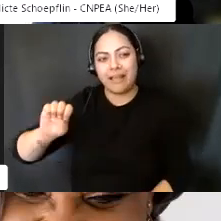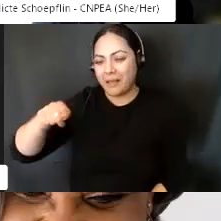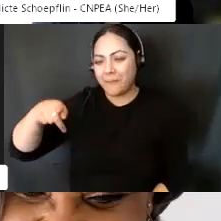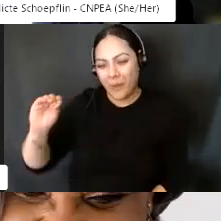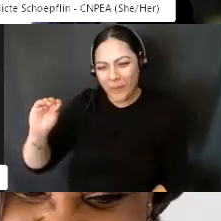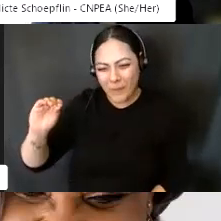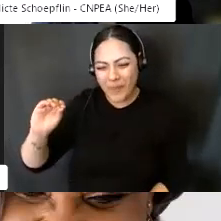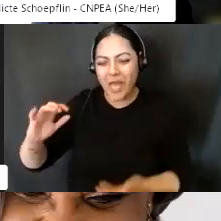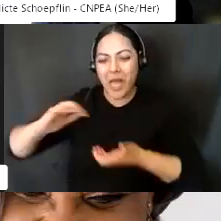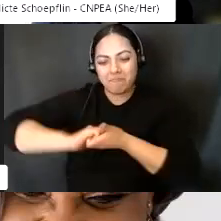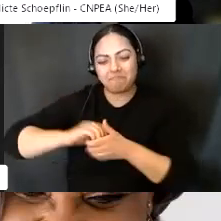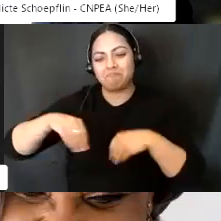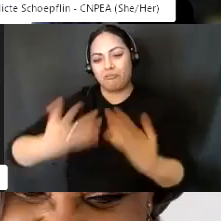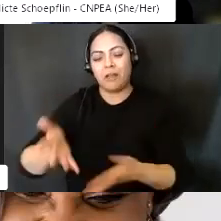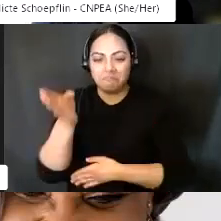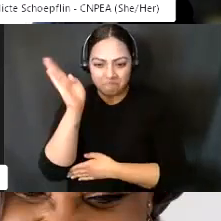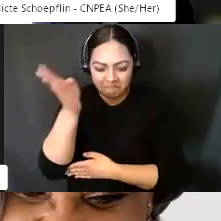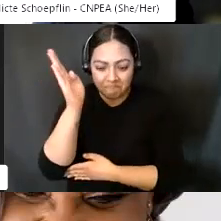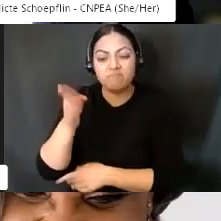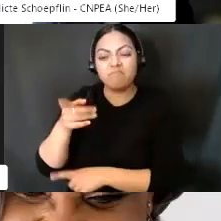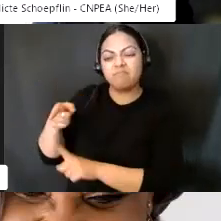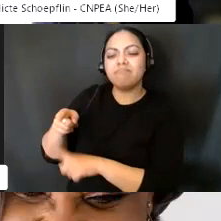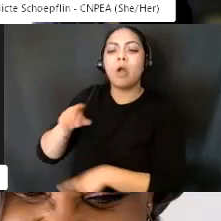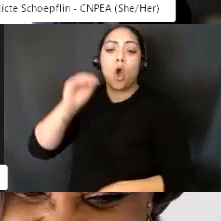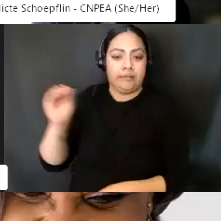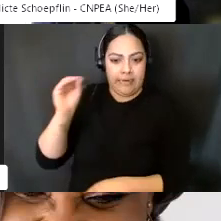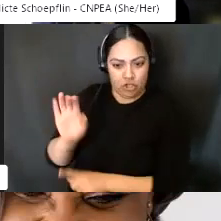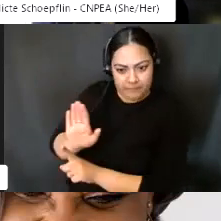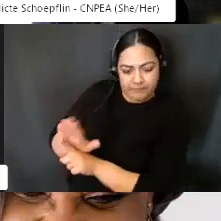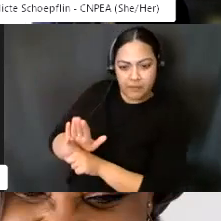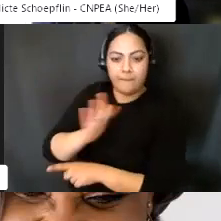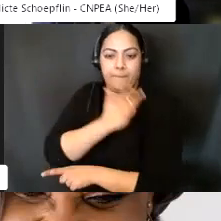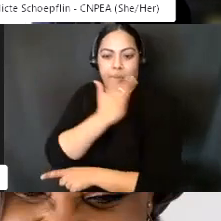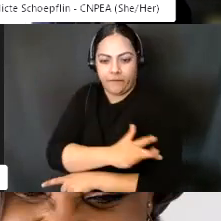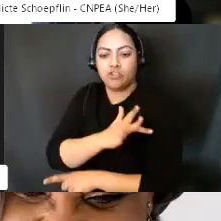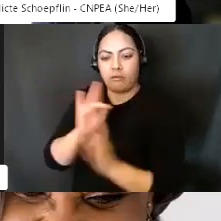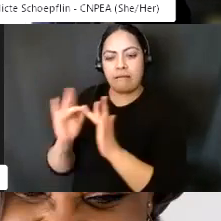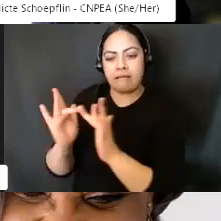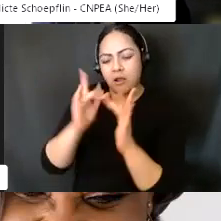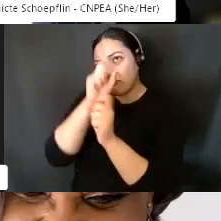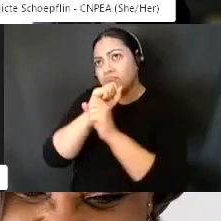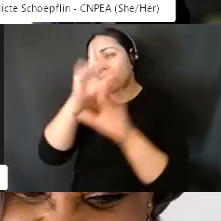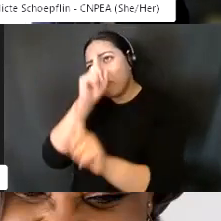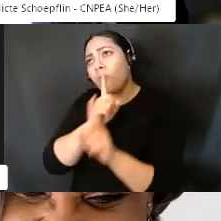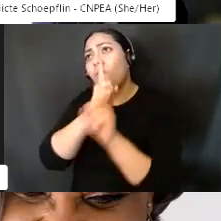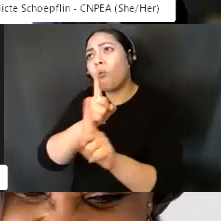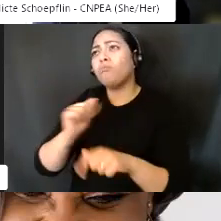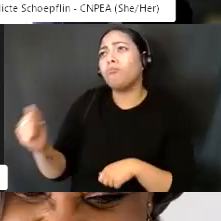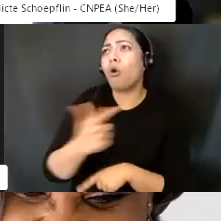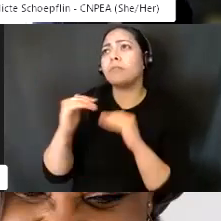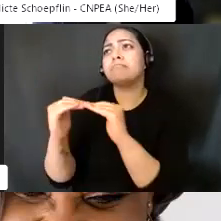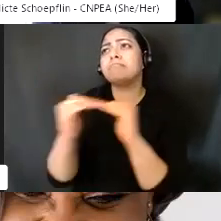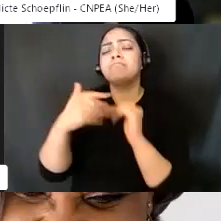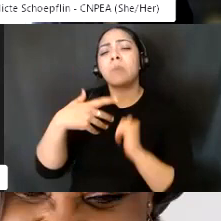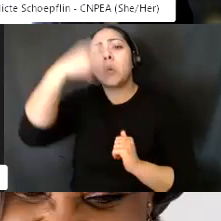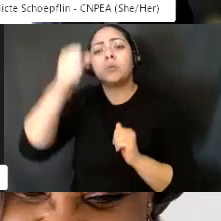EAPO. They are the Ontario provincial network, and they envision an Ontario where all older people are free from abuse, where they have